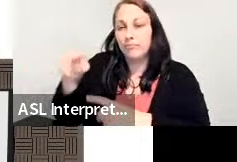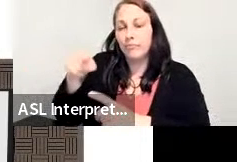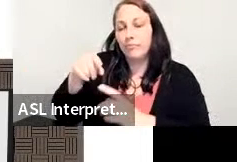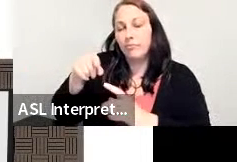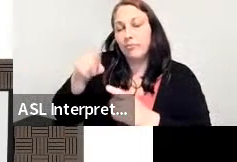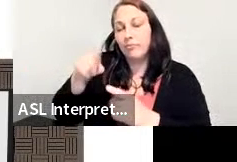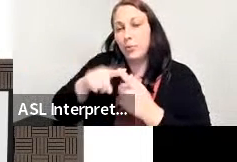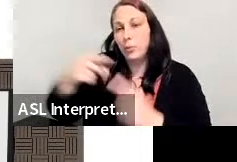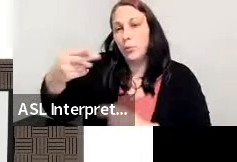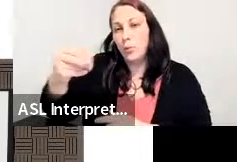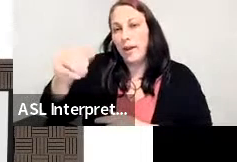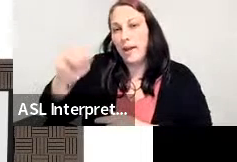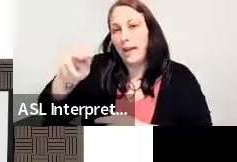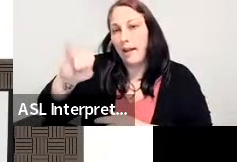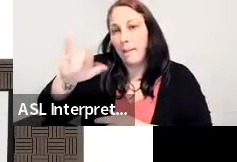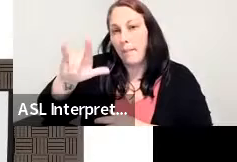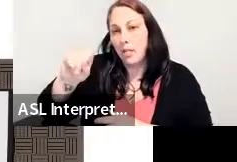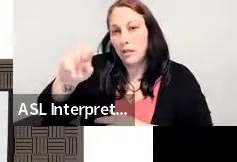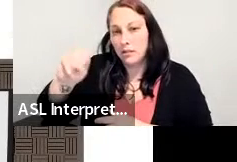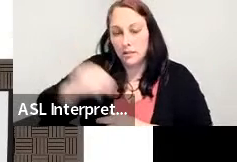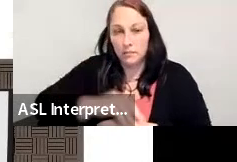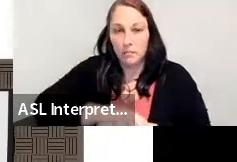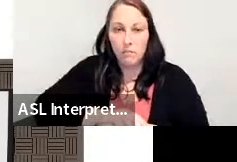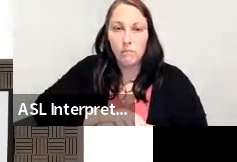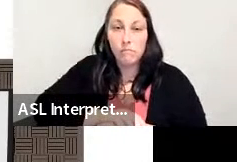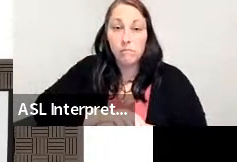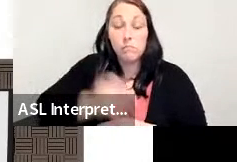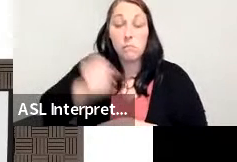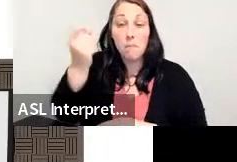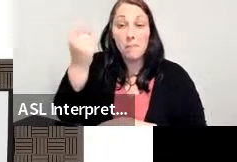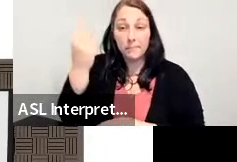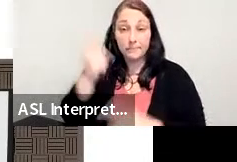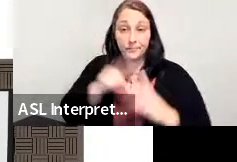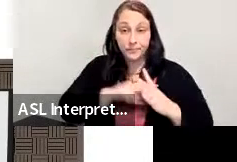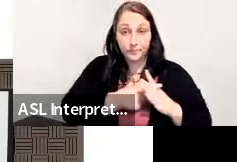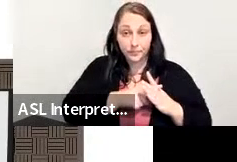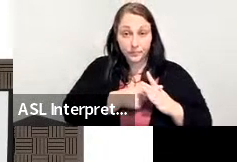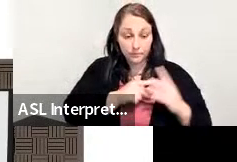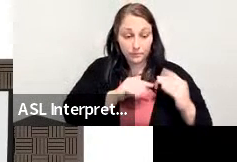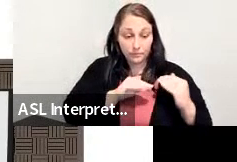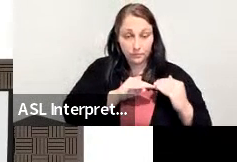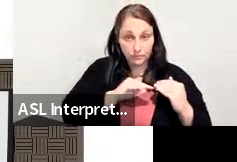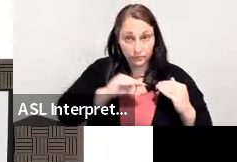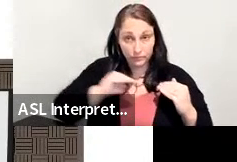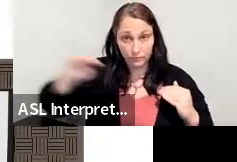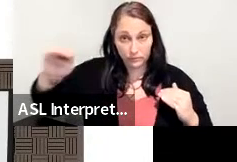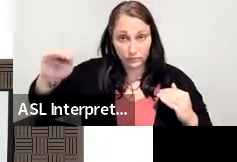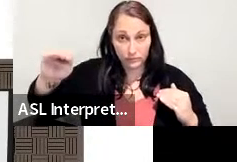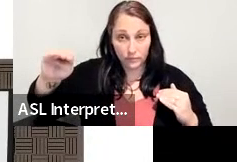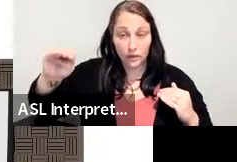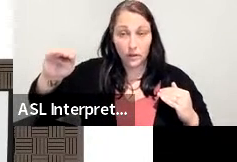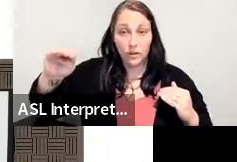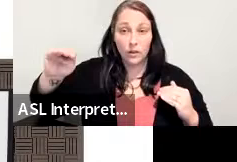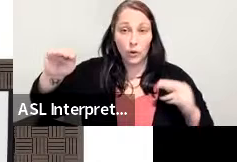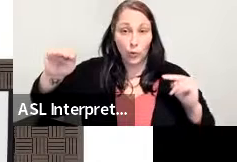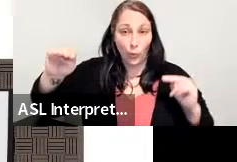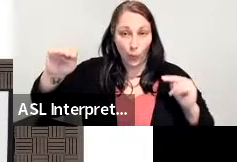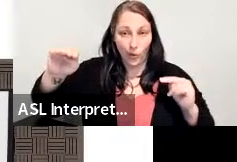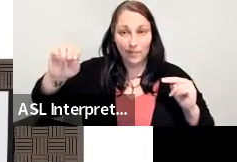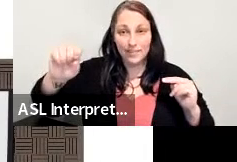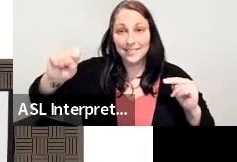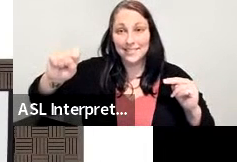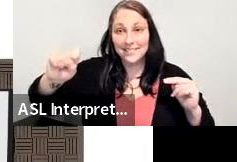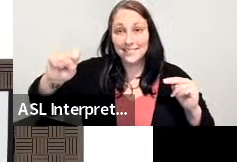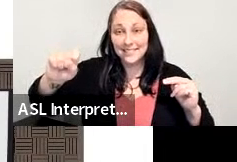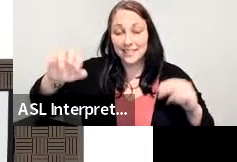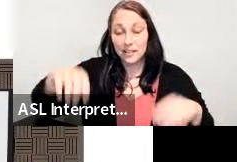So with that 15-foot plus level change from the north down to the south end of our site, we